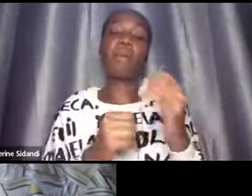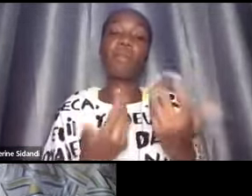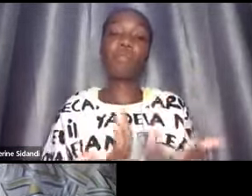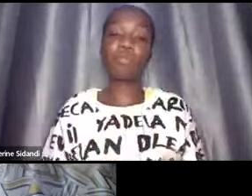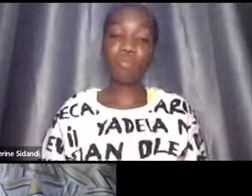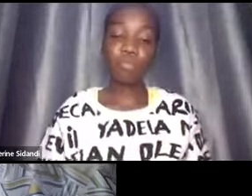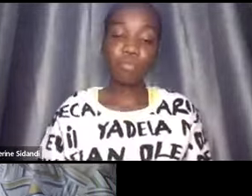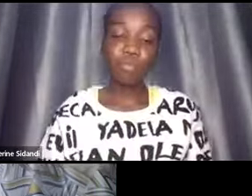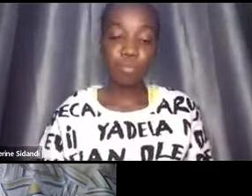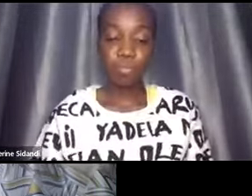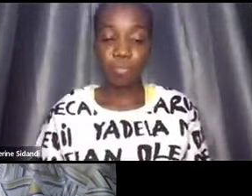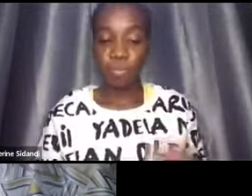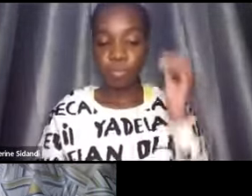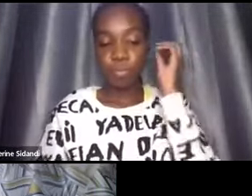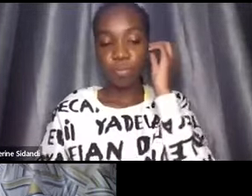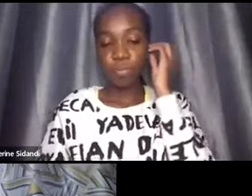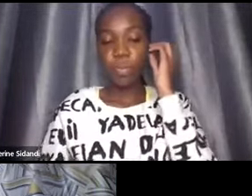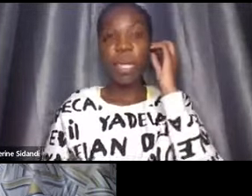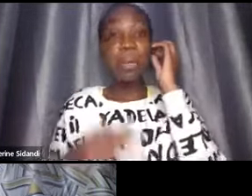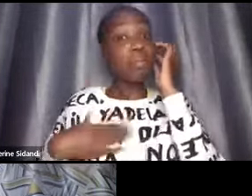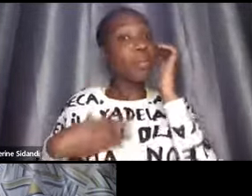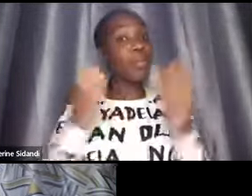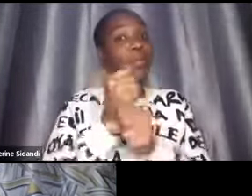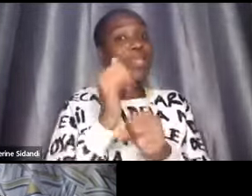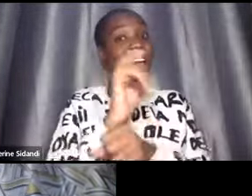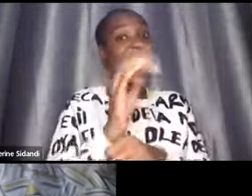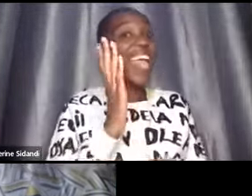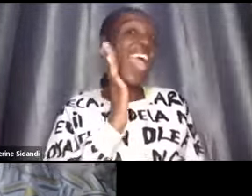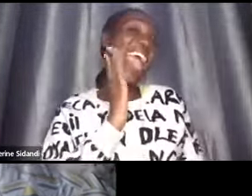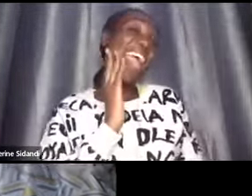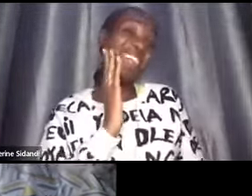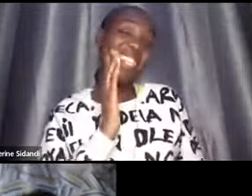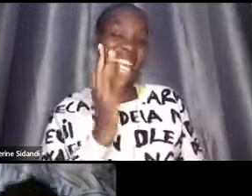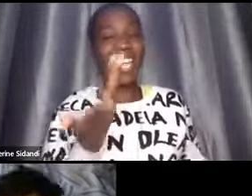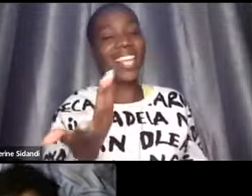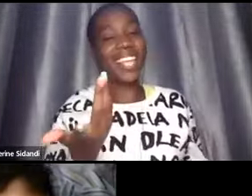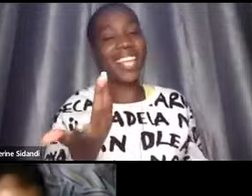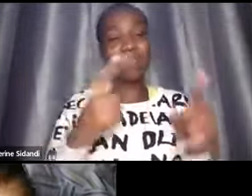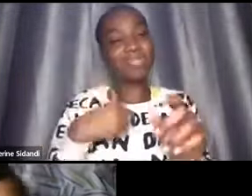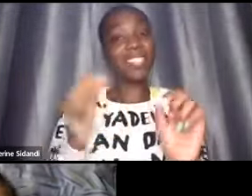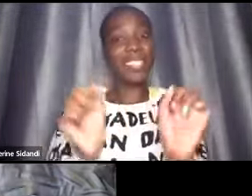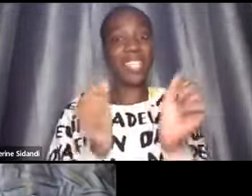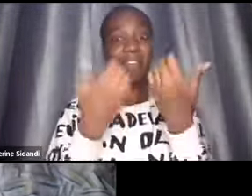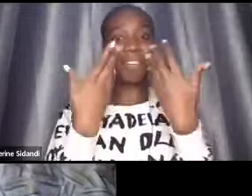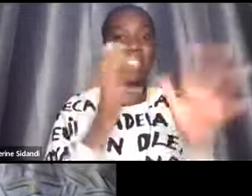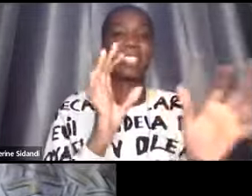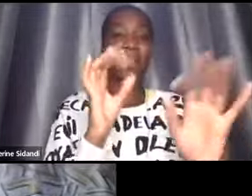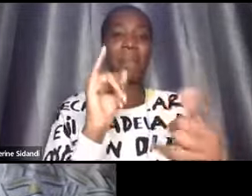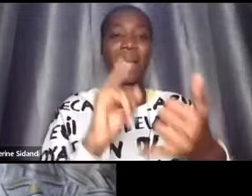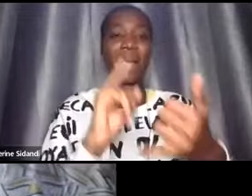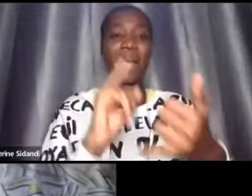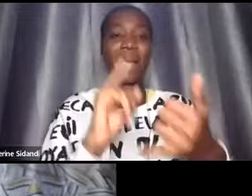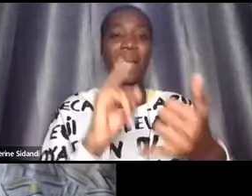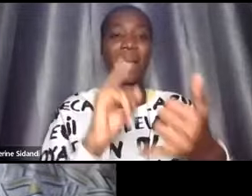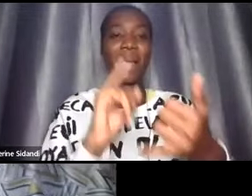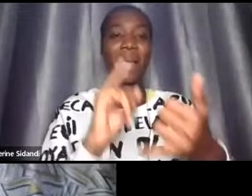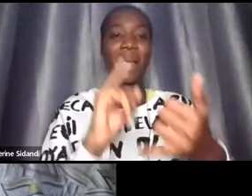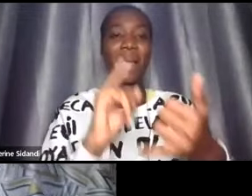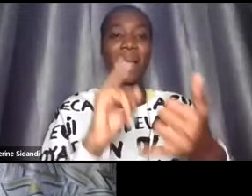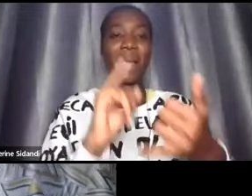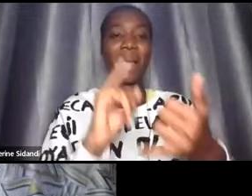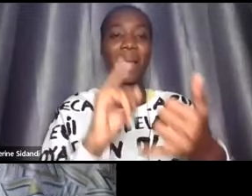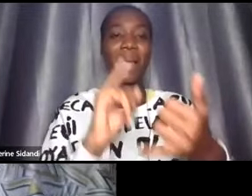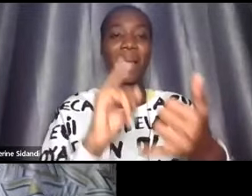Okay, I do that every day anyway. So I've saved so many marriages. So that's what